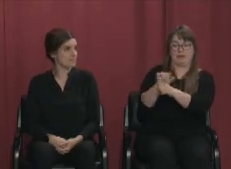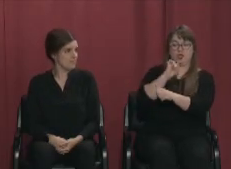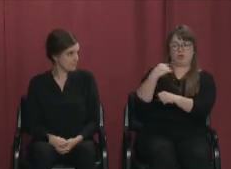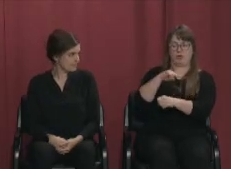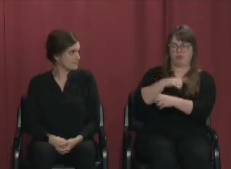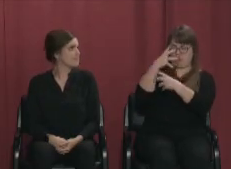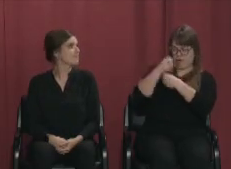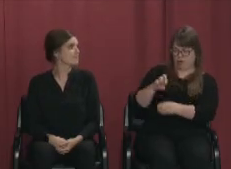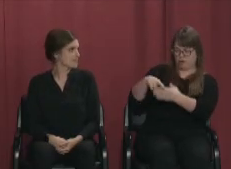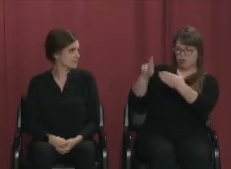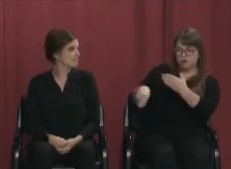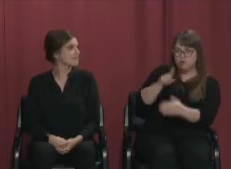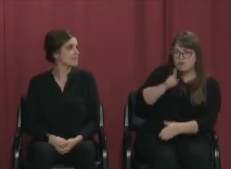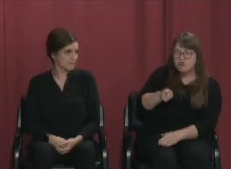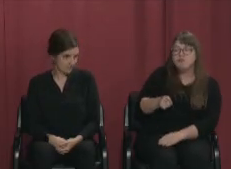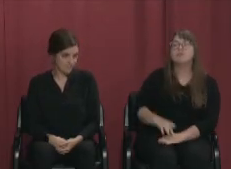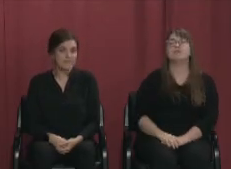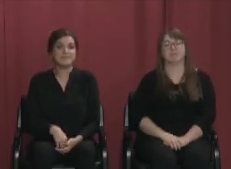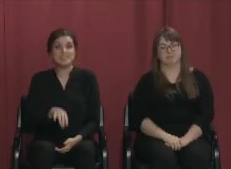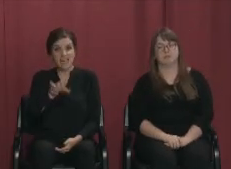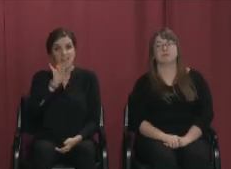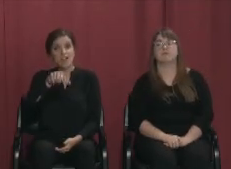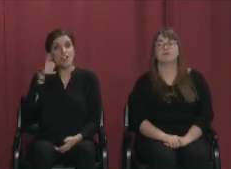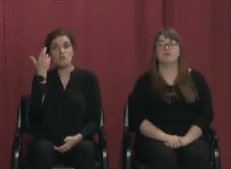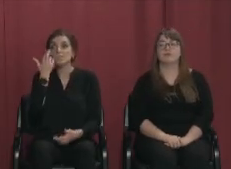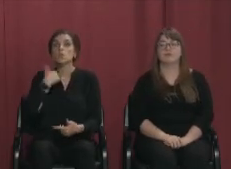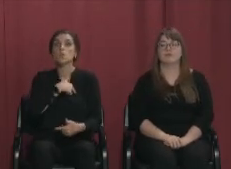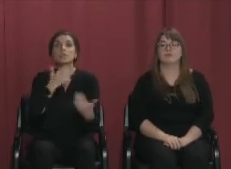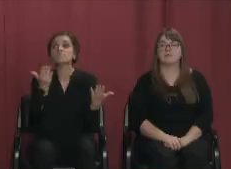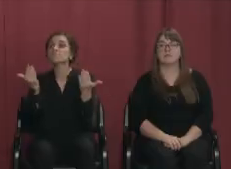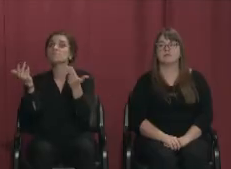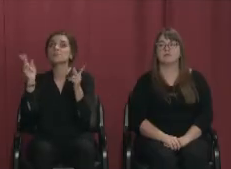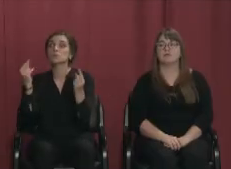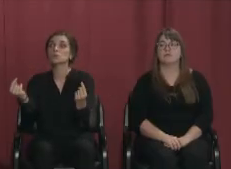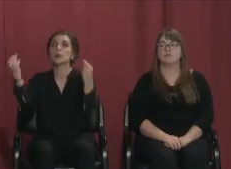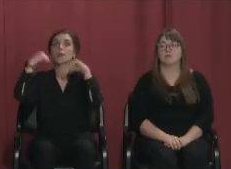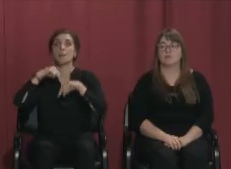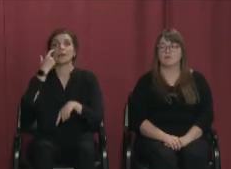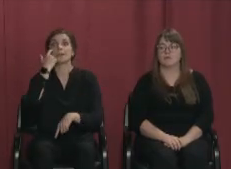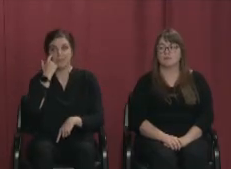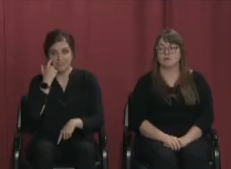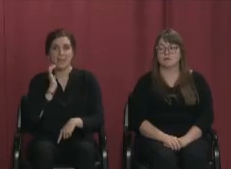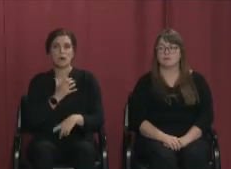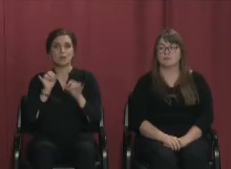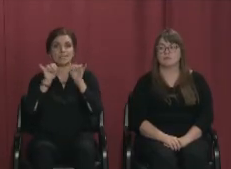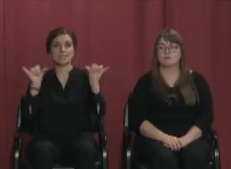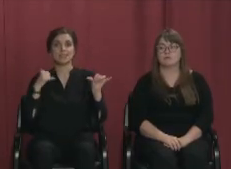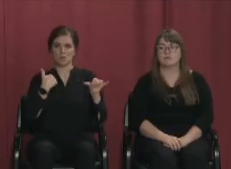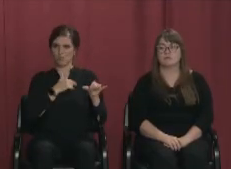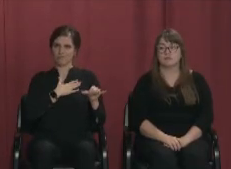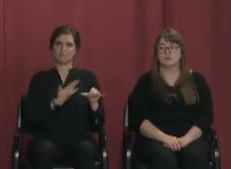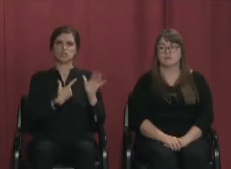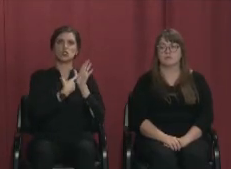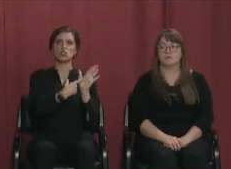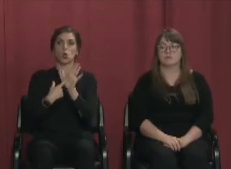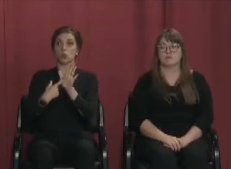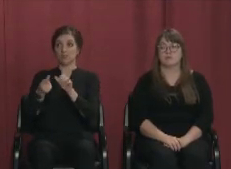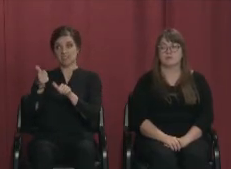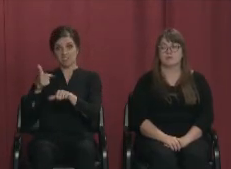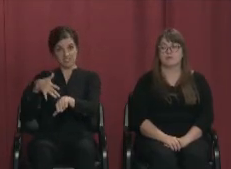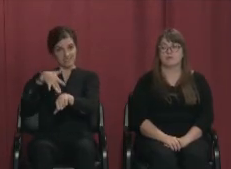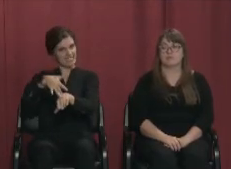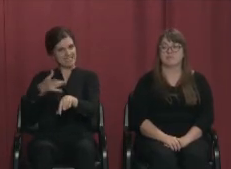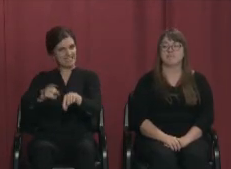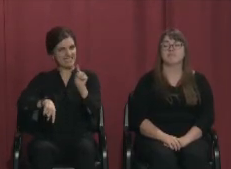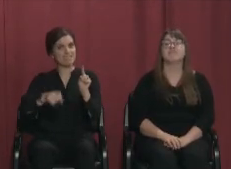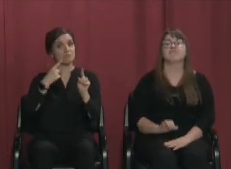we always ask the people to come down and see our system. We'll show you everything. Can't touch it, but we'll show you everything. Appreciate that. So